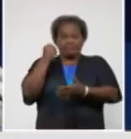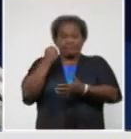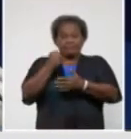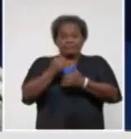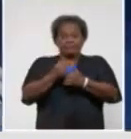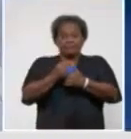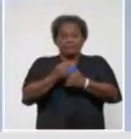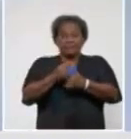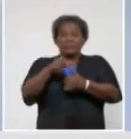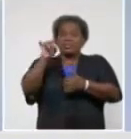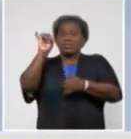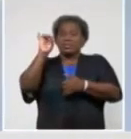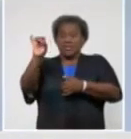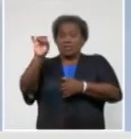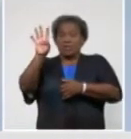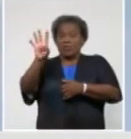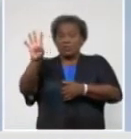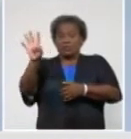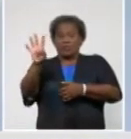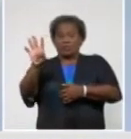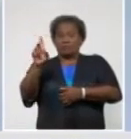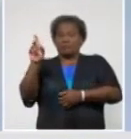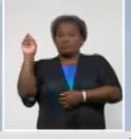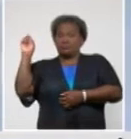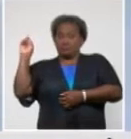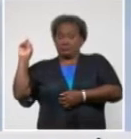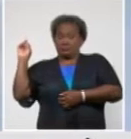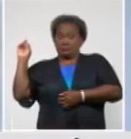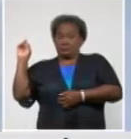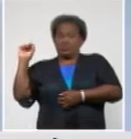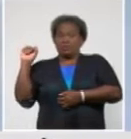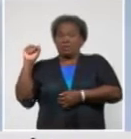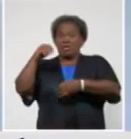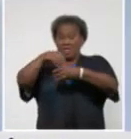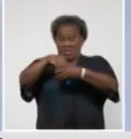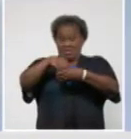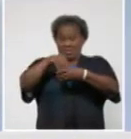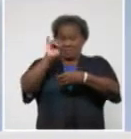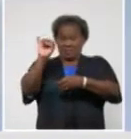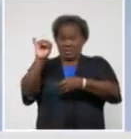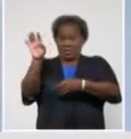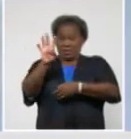4,684 people who have been diagnosed with the virus thus far in Cuba,